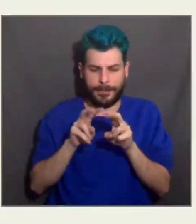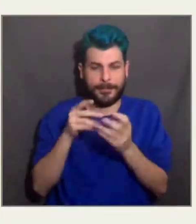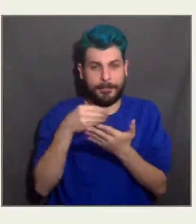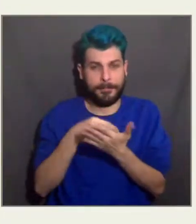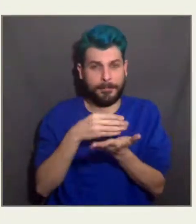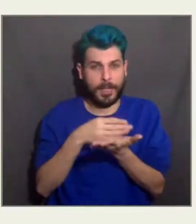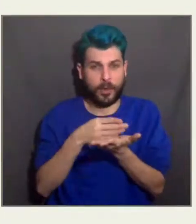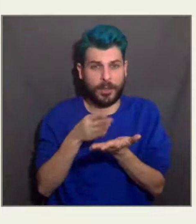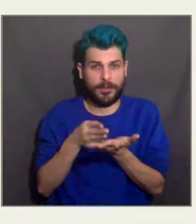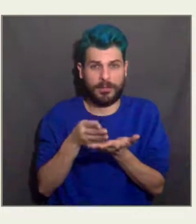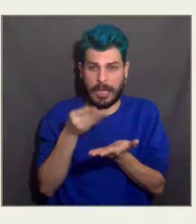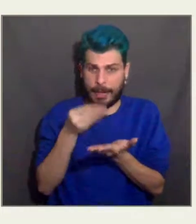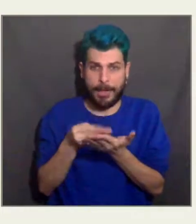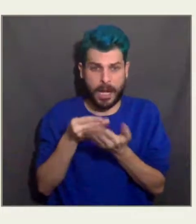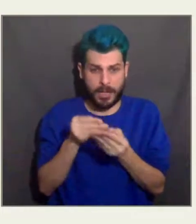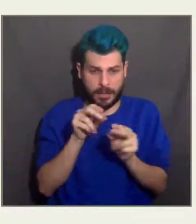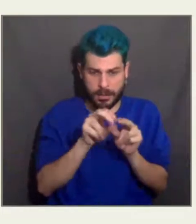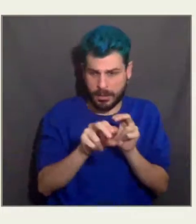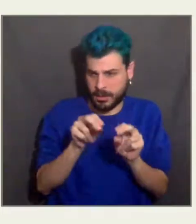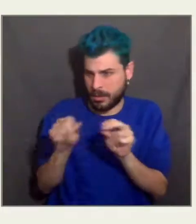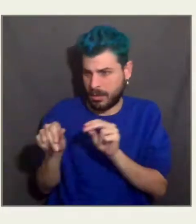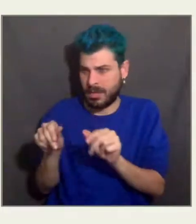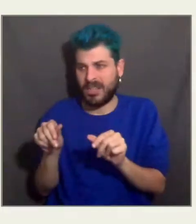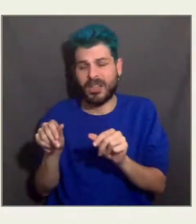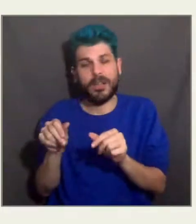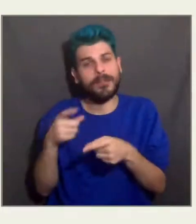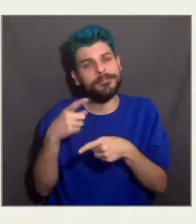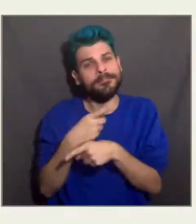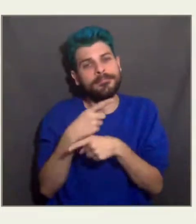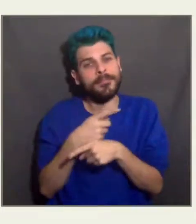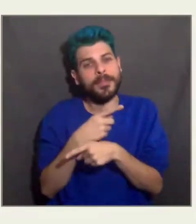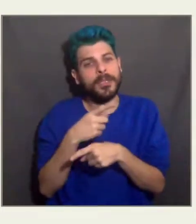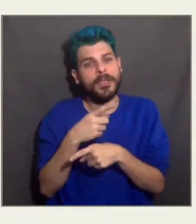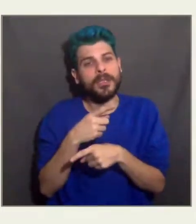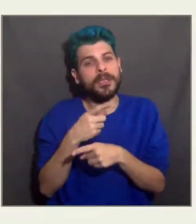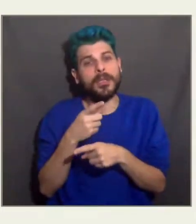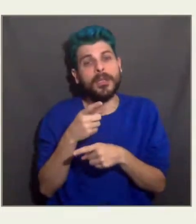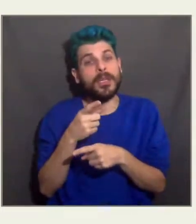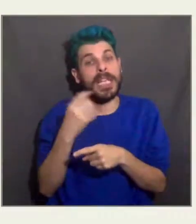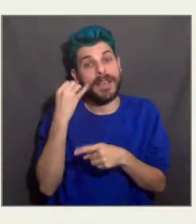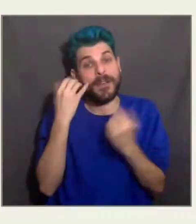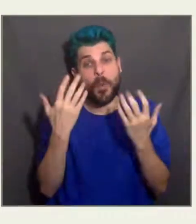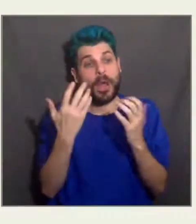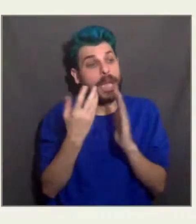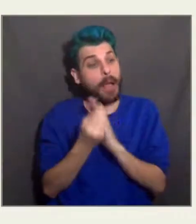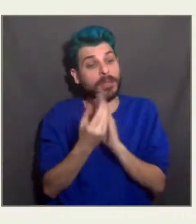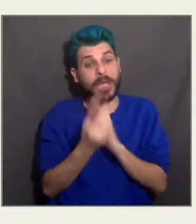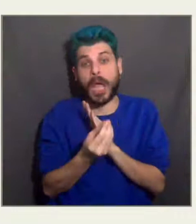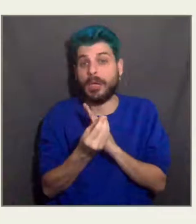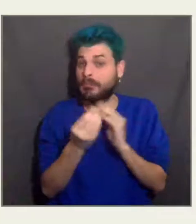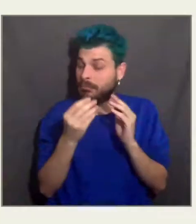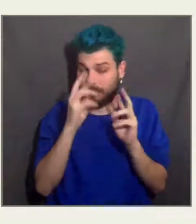could these people be safely housed? And outside, right? Safe park, safe camp.